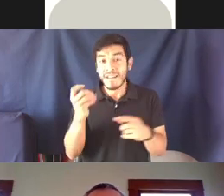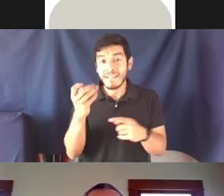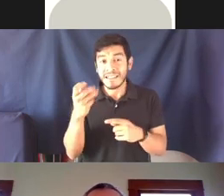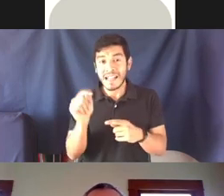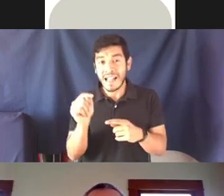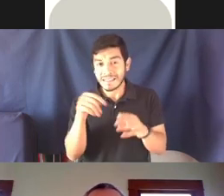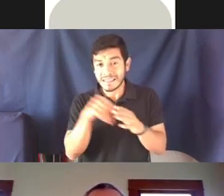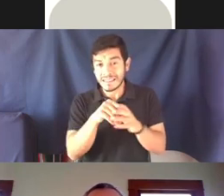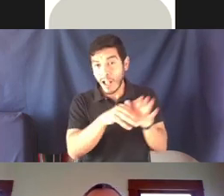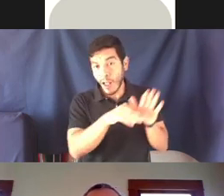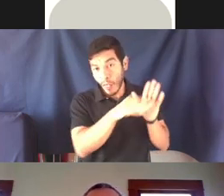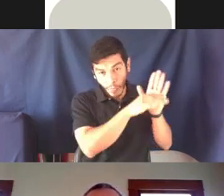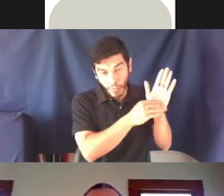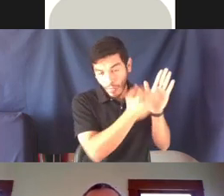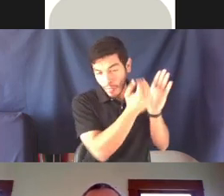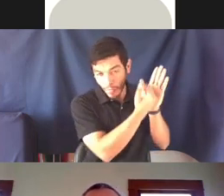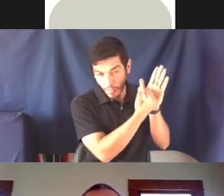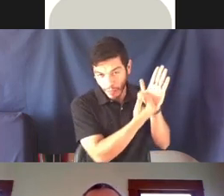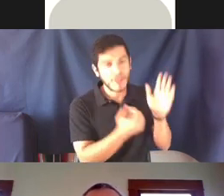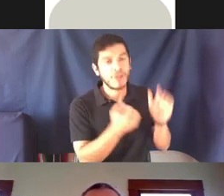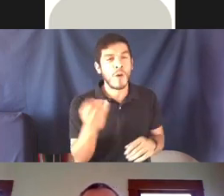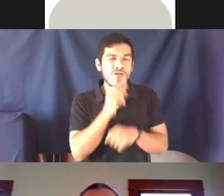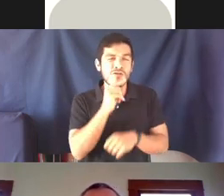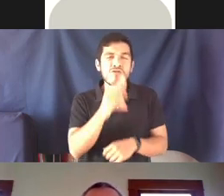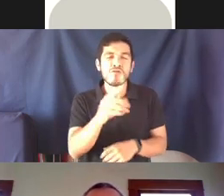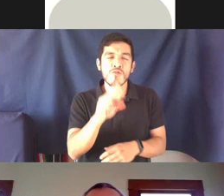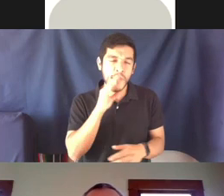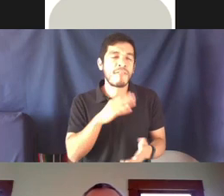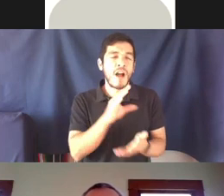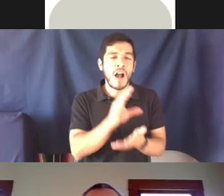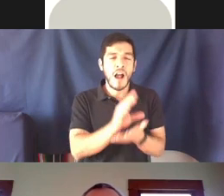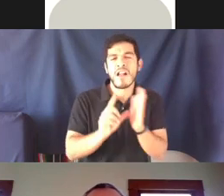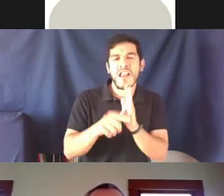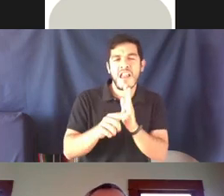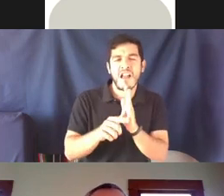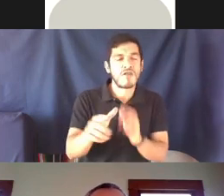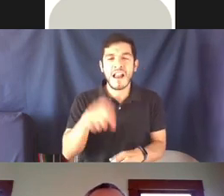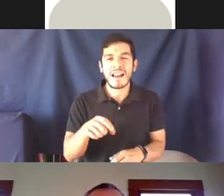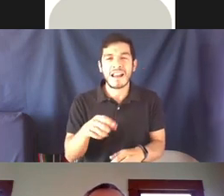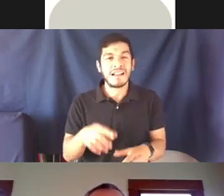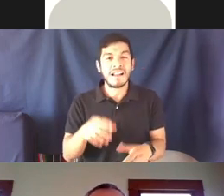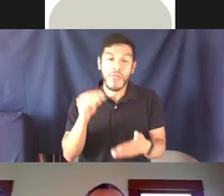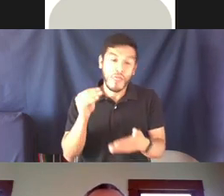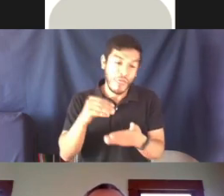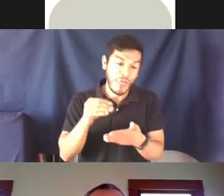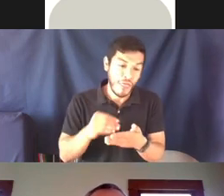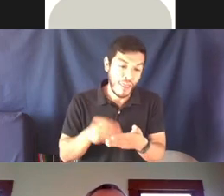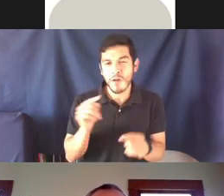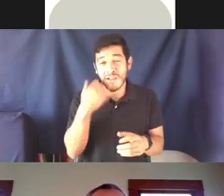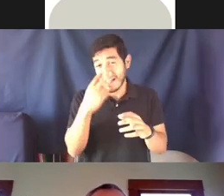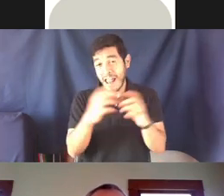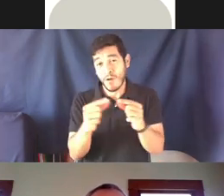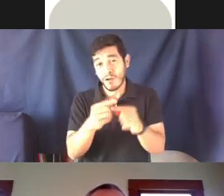copy of them if you want it, and no need to take furious notes. If you see a lot of words on the screen here, we'll be sending these